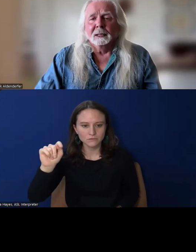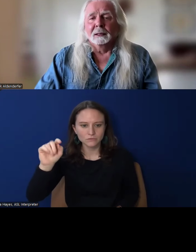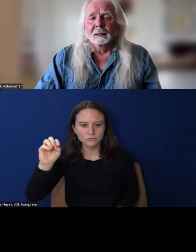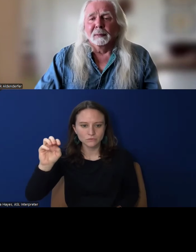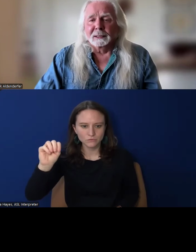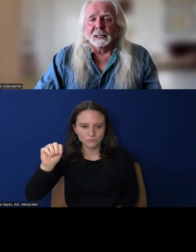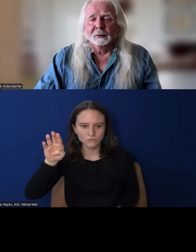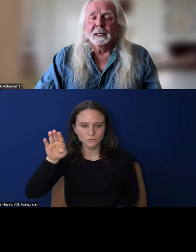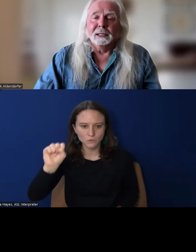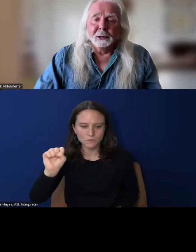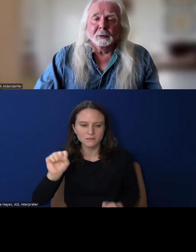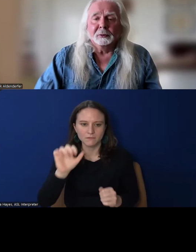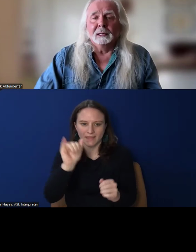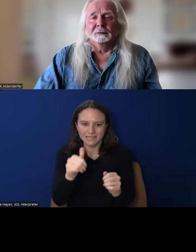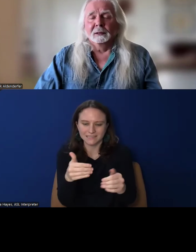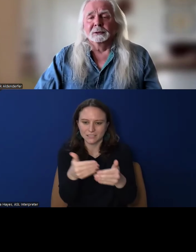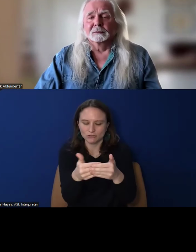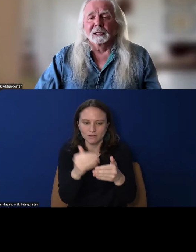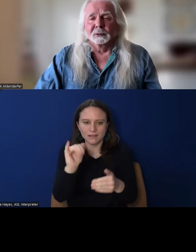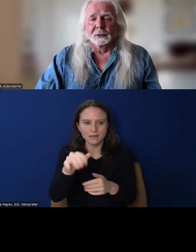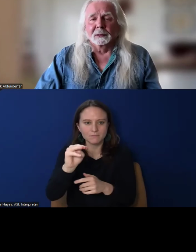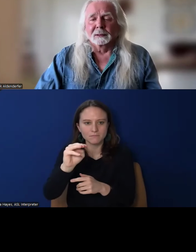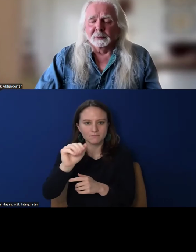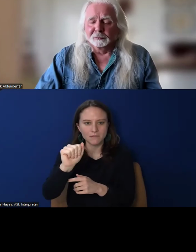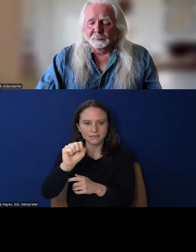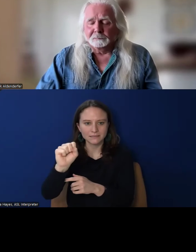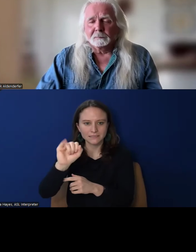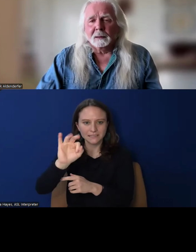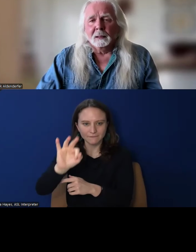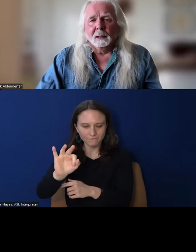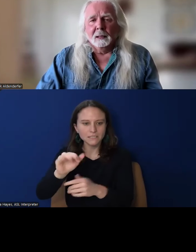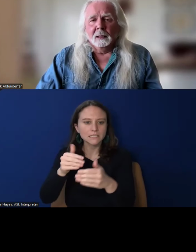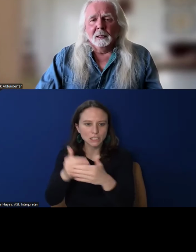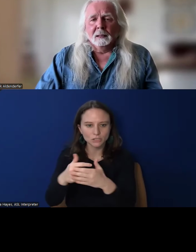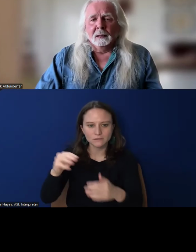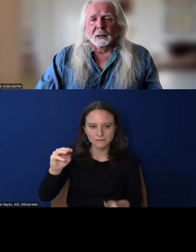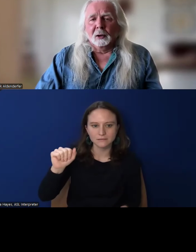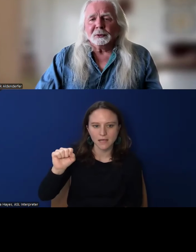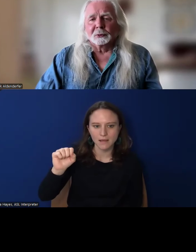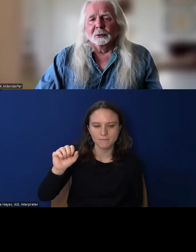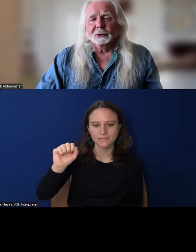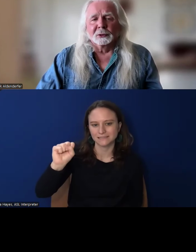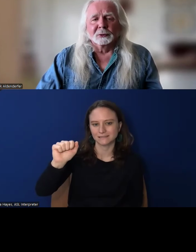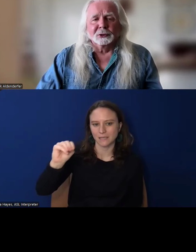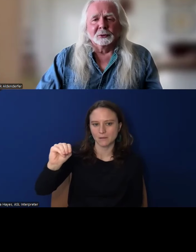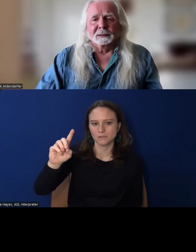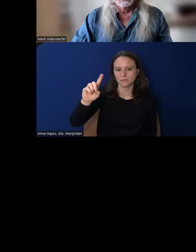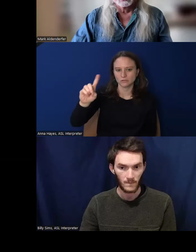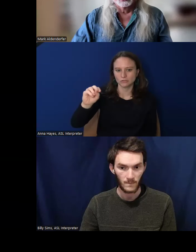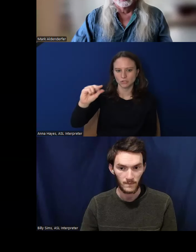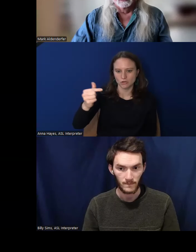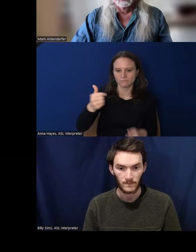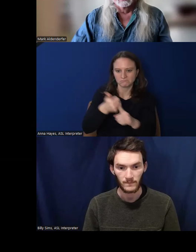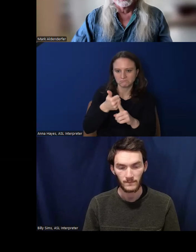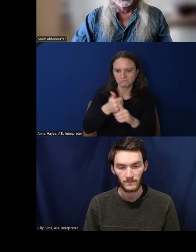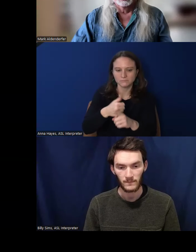particular massif near the village of Samdong itself. A closer look shows you what these